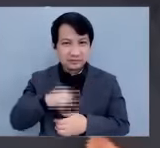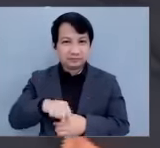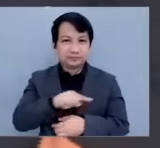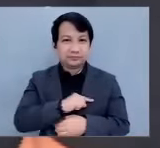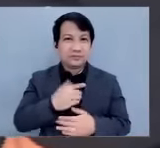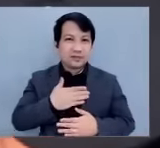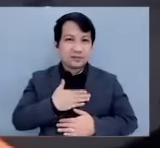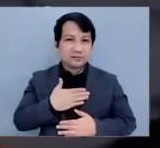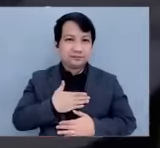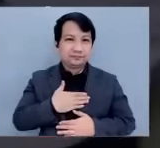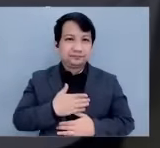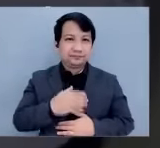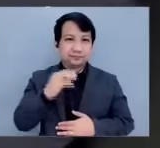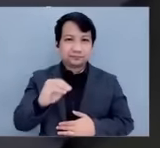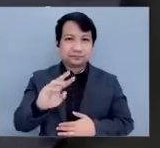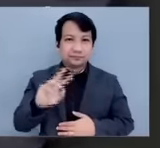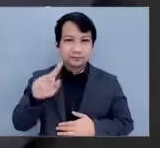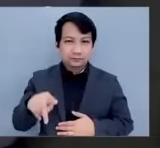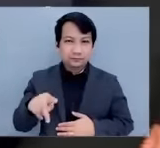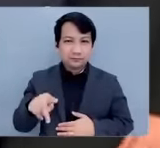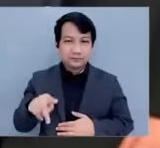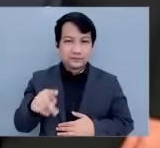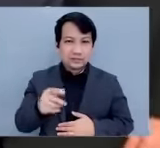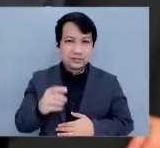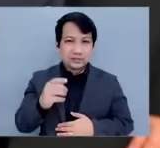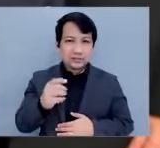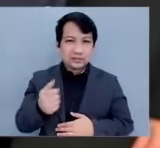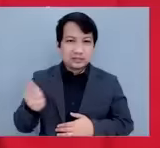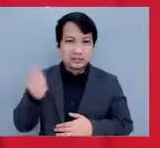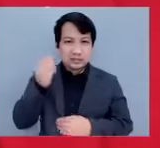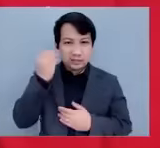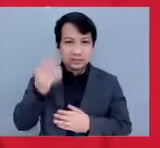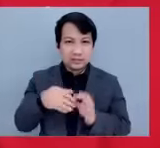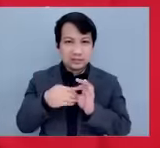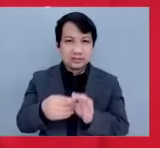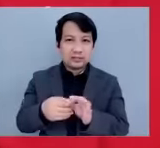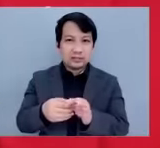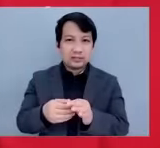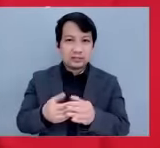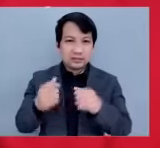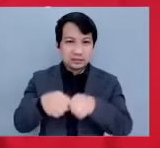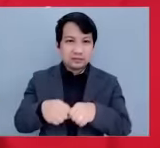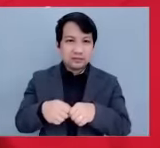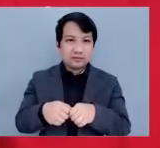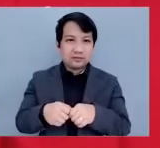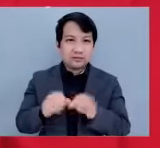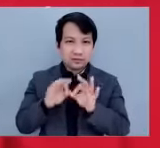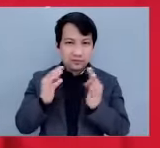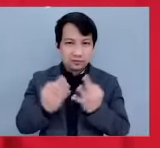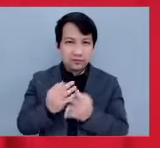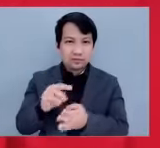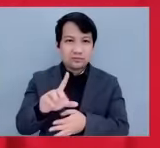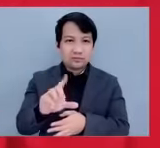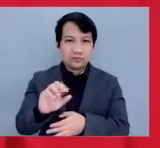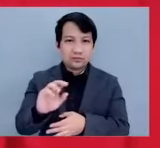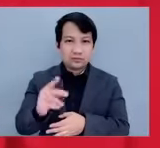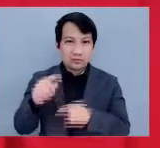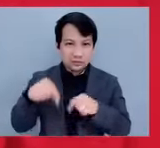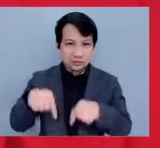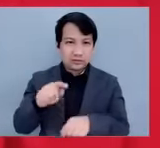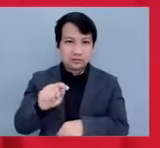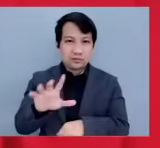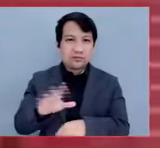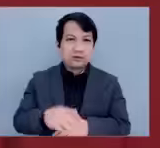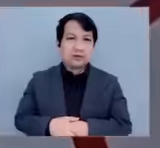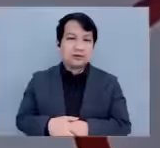si MVP Group of Companies Chairman Manny V. Pangilinan sa pagpasok ng Mulak family sa TV5. On behalf of all of